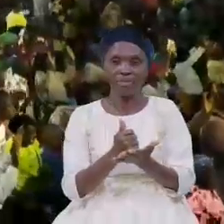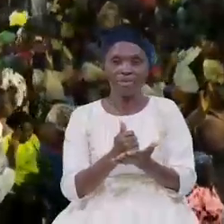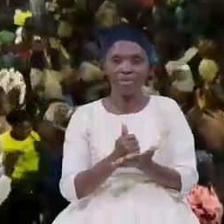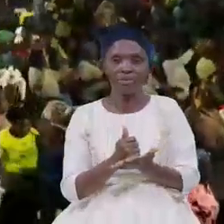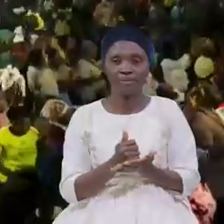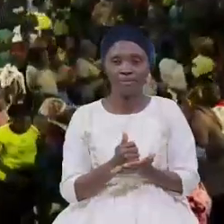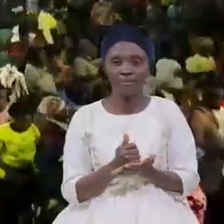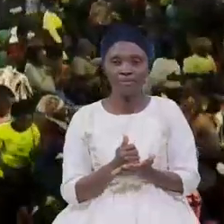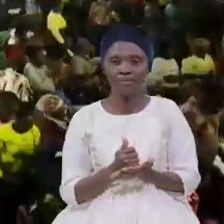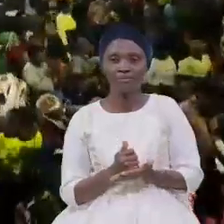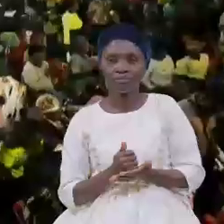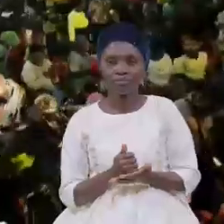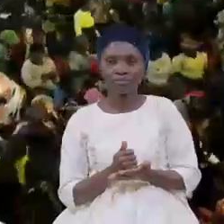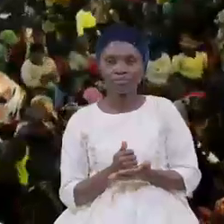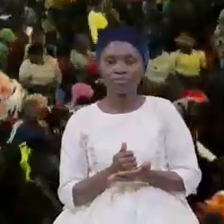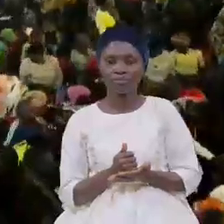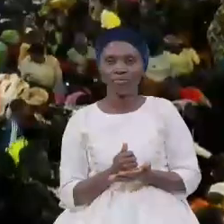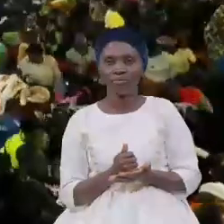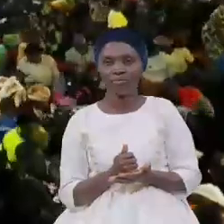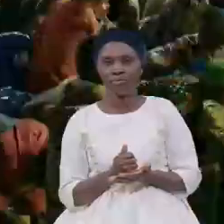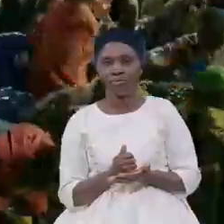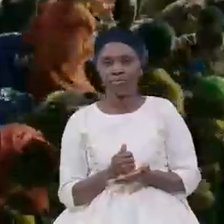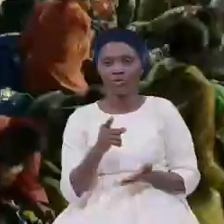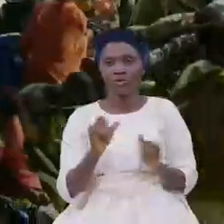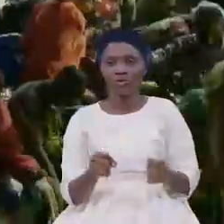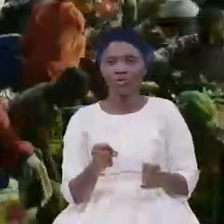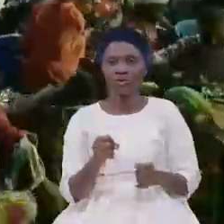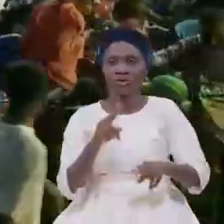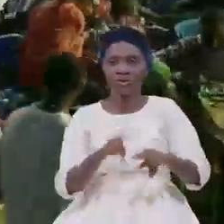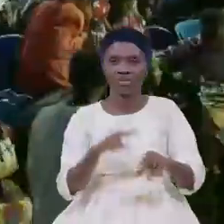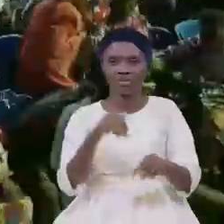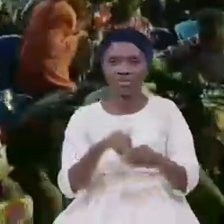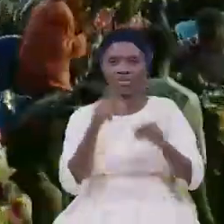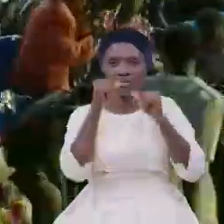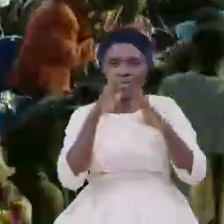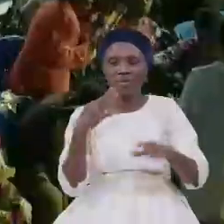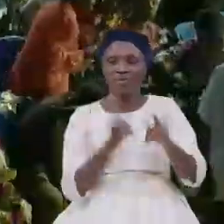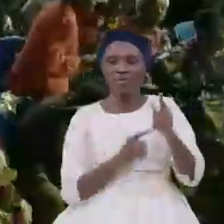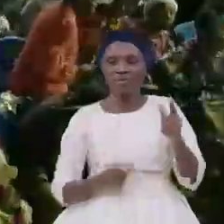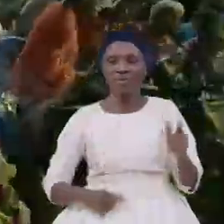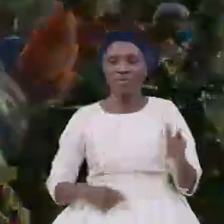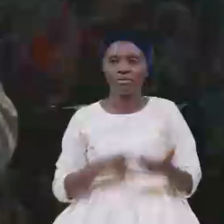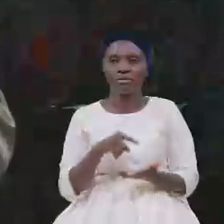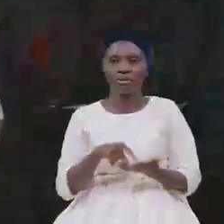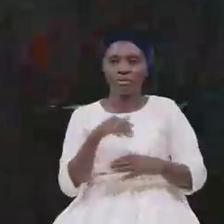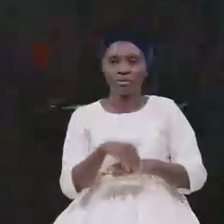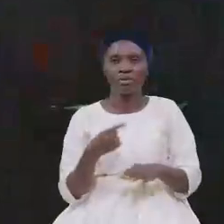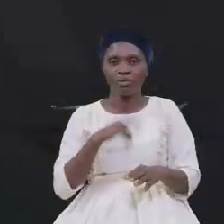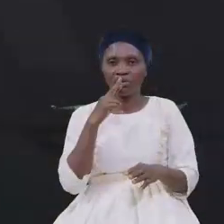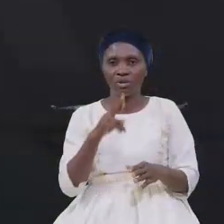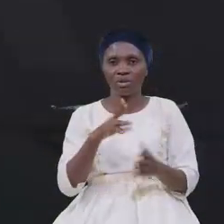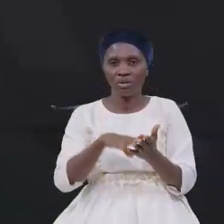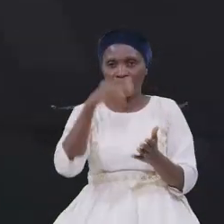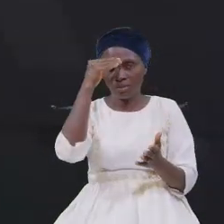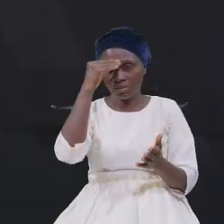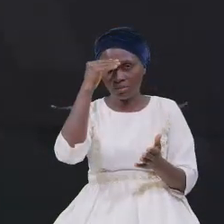You can sit down in the blessing of the Lord. Tonight, we're looking at a very simple